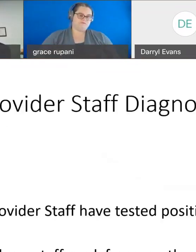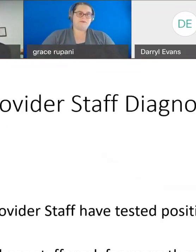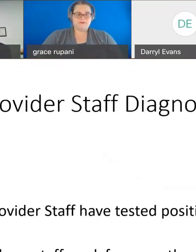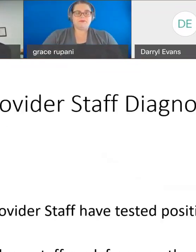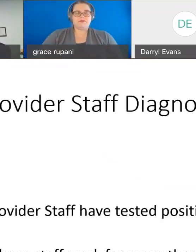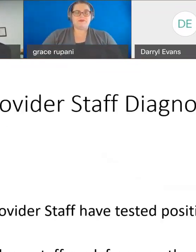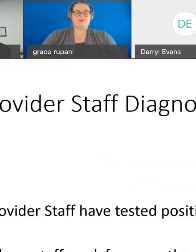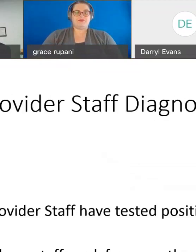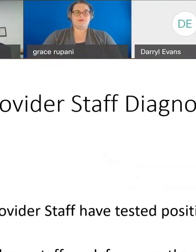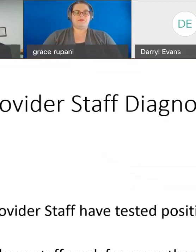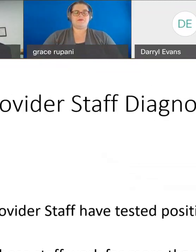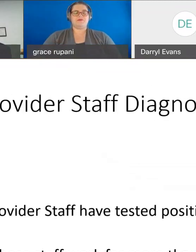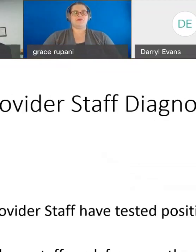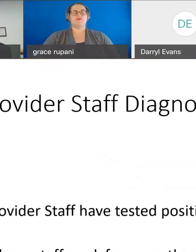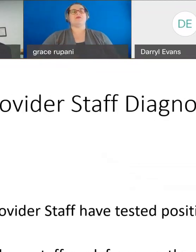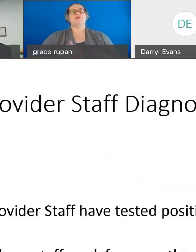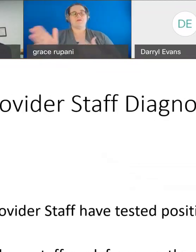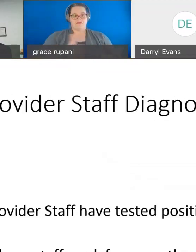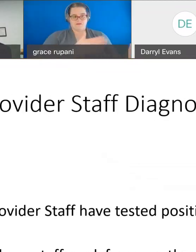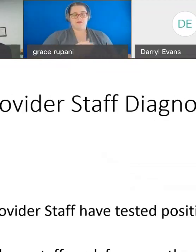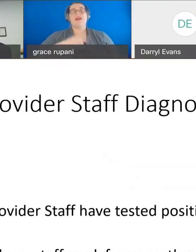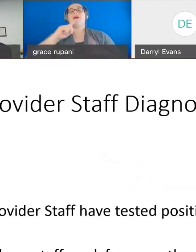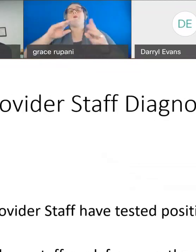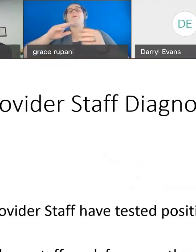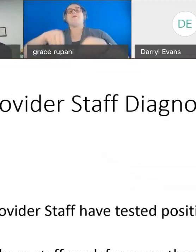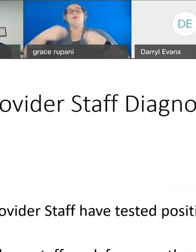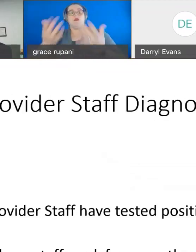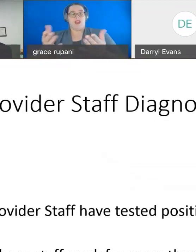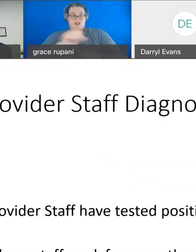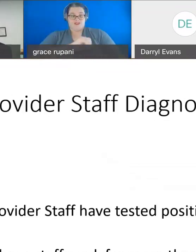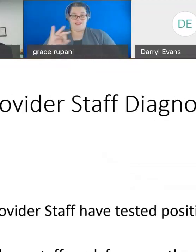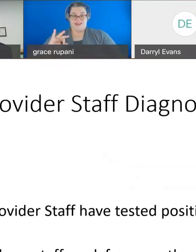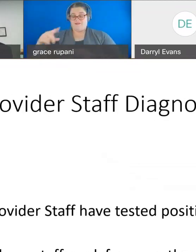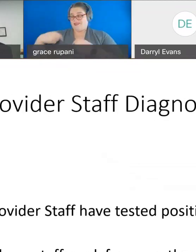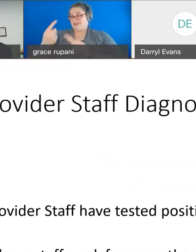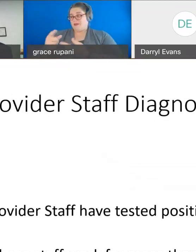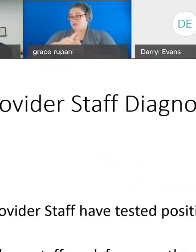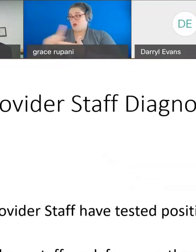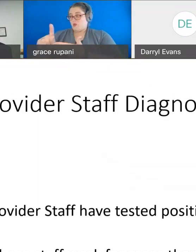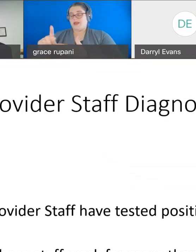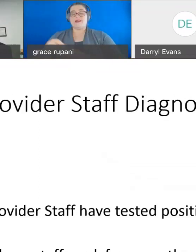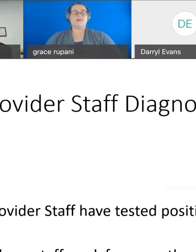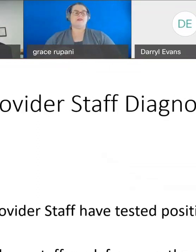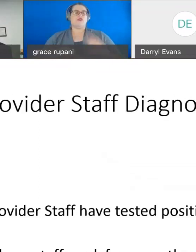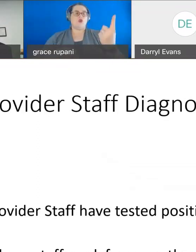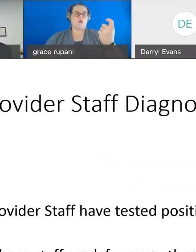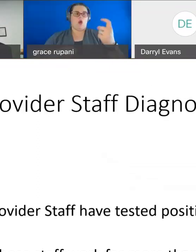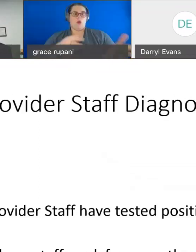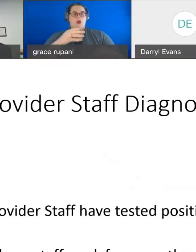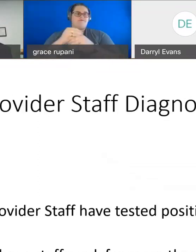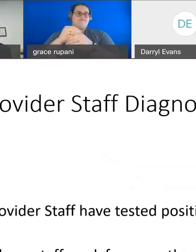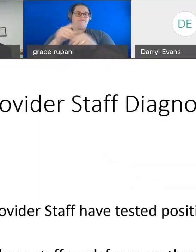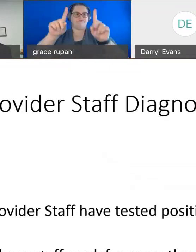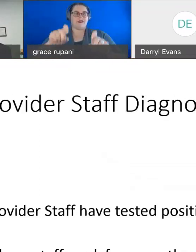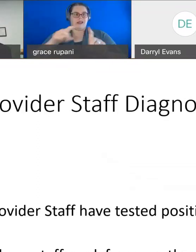And amongst provider staff, we had just one person test positive in the past week. So there's been a total of 686